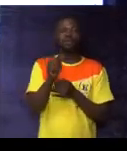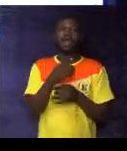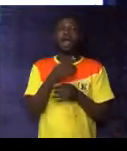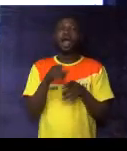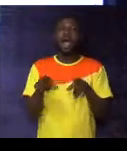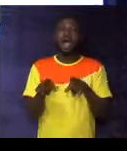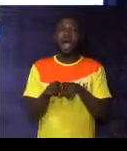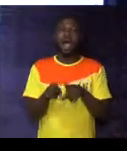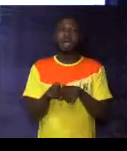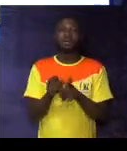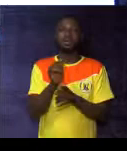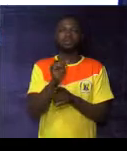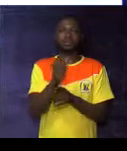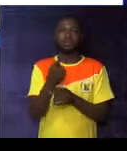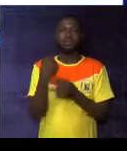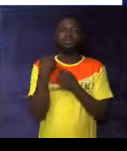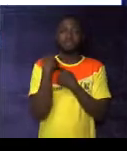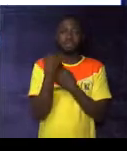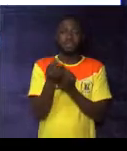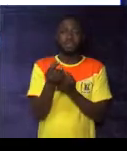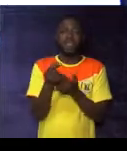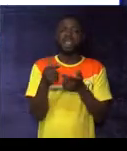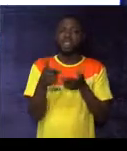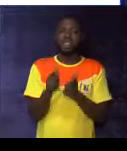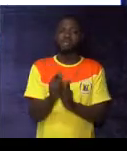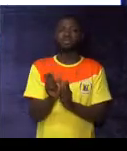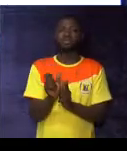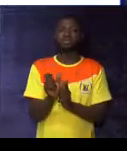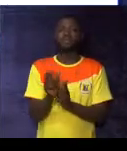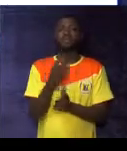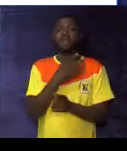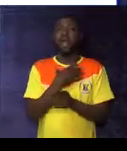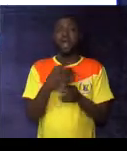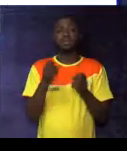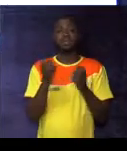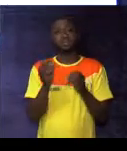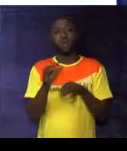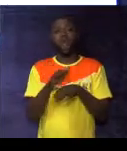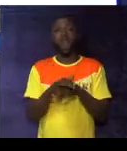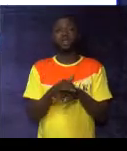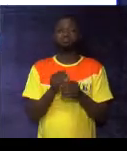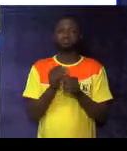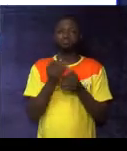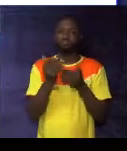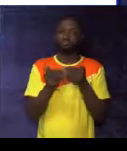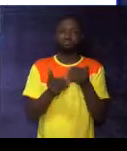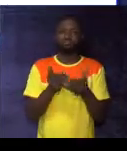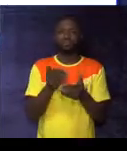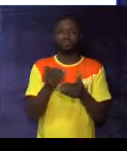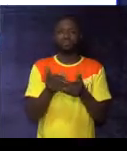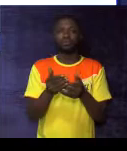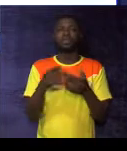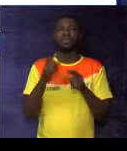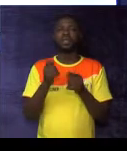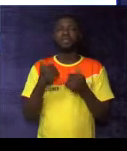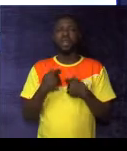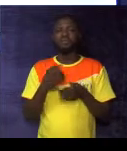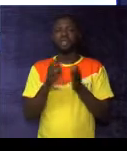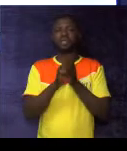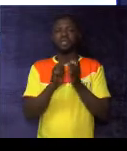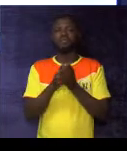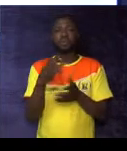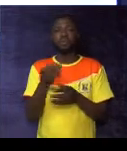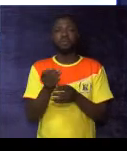for, as, since, lest, and so on. Let's